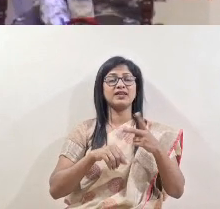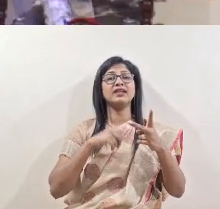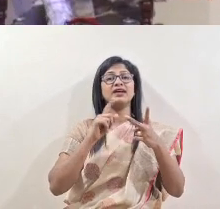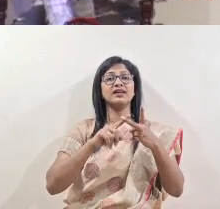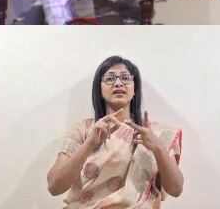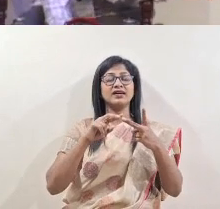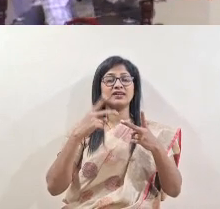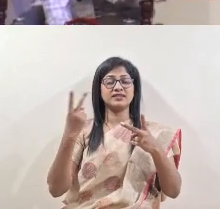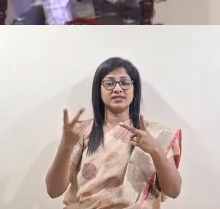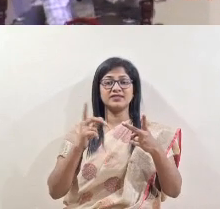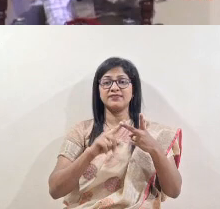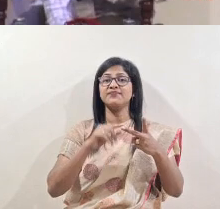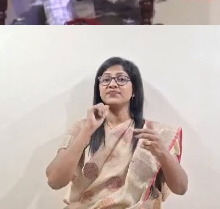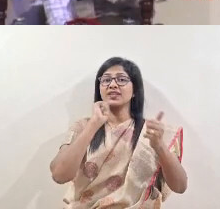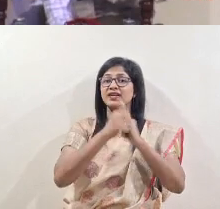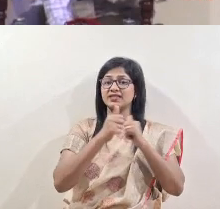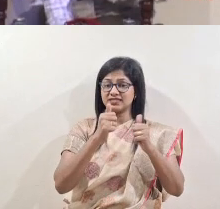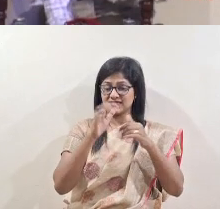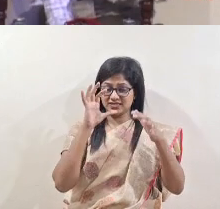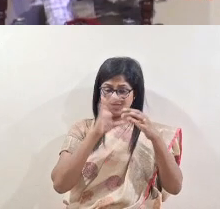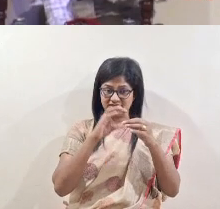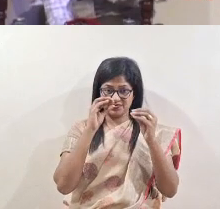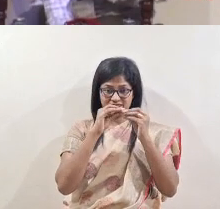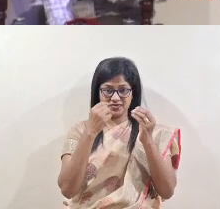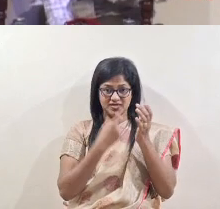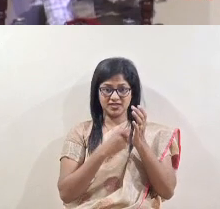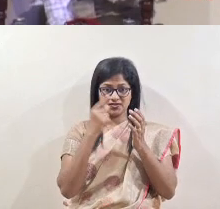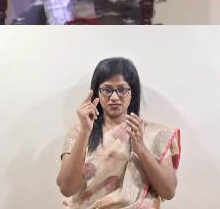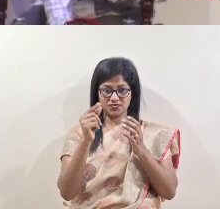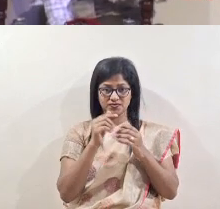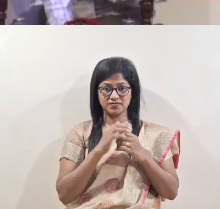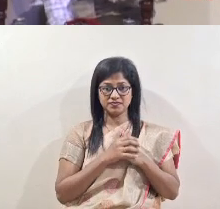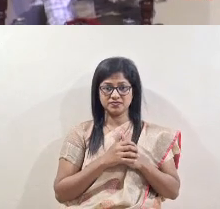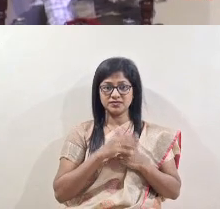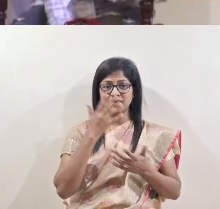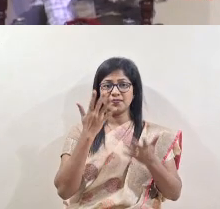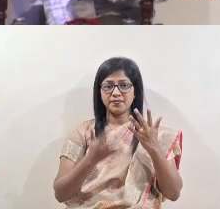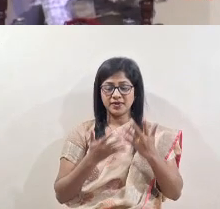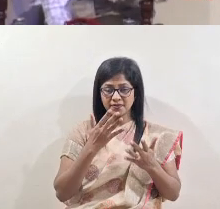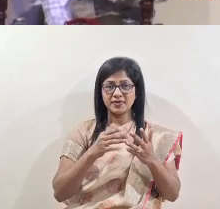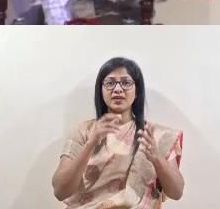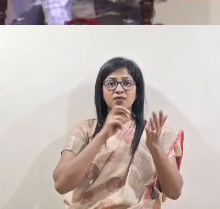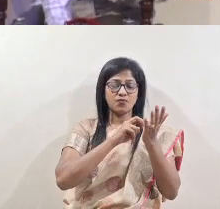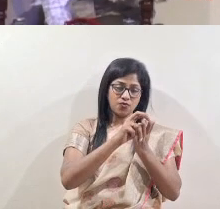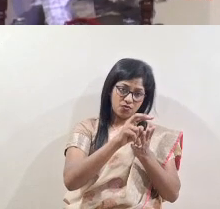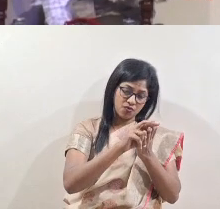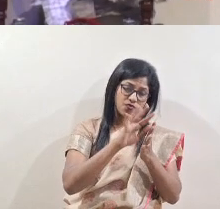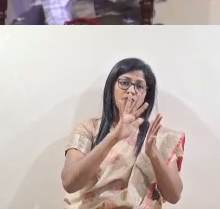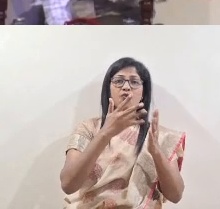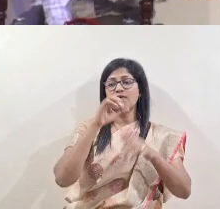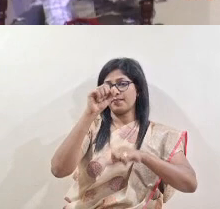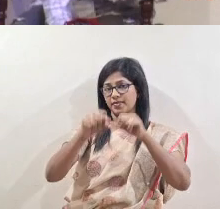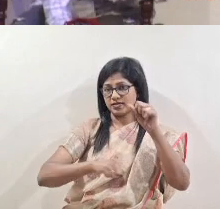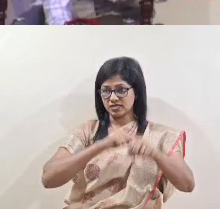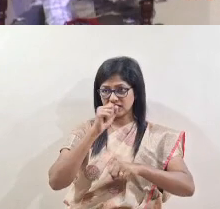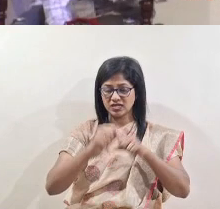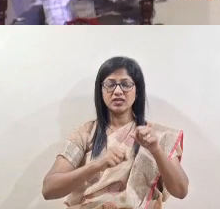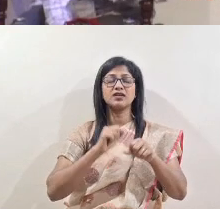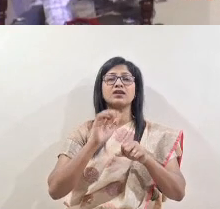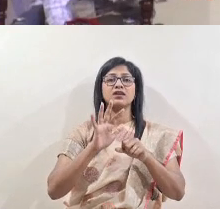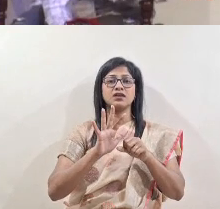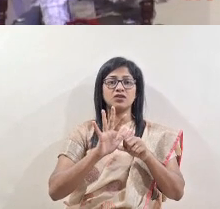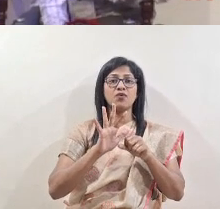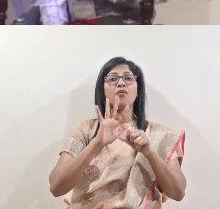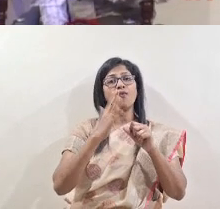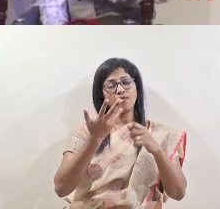basically accidents pertaining to the VRUs, okay, whether it be the pedestrians or the bicyclists or